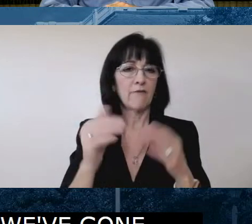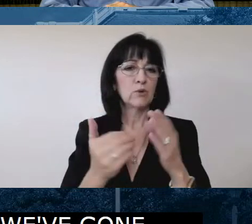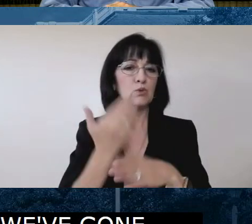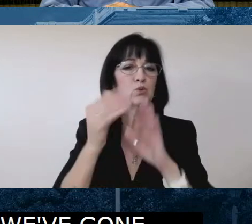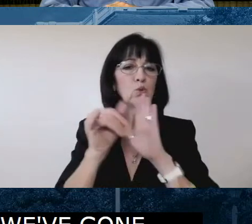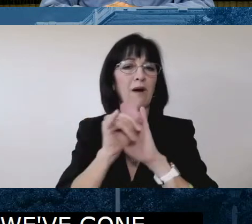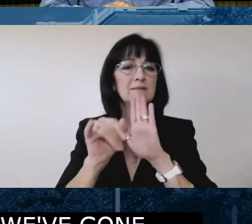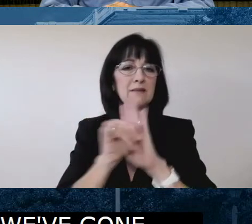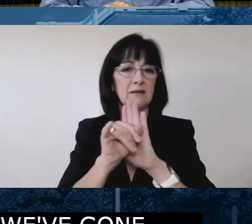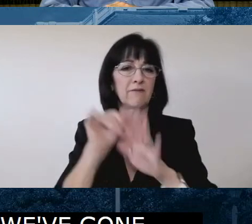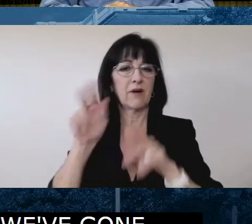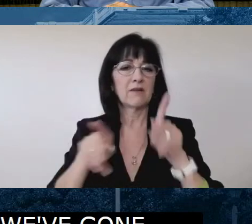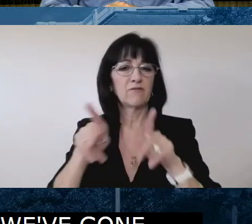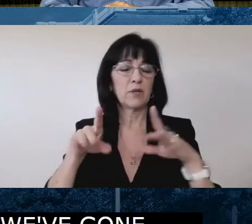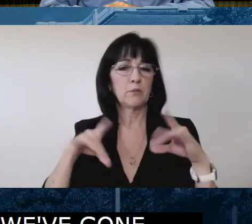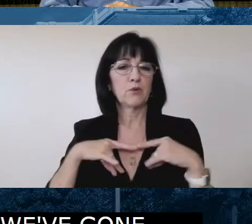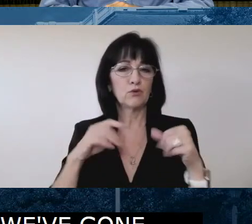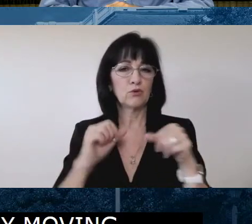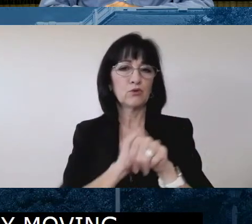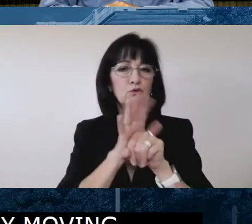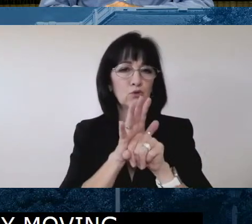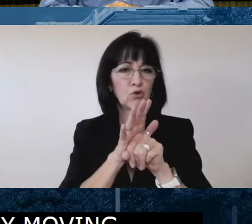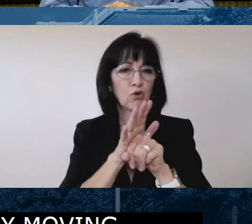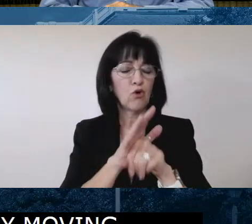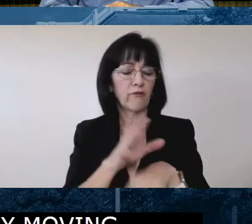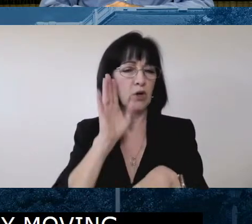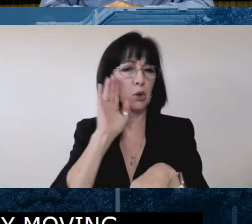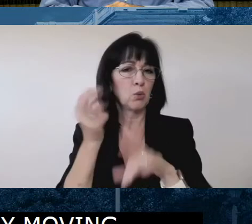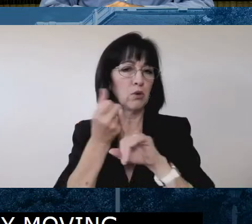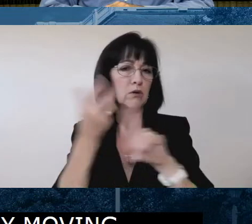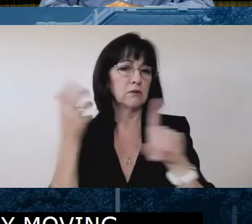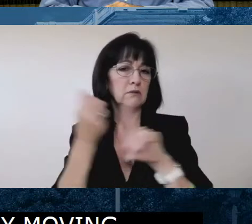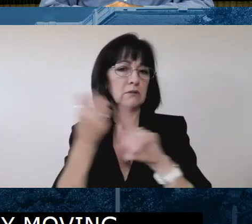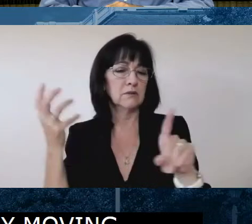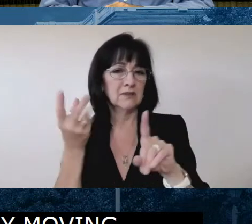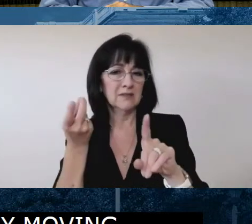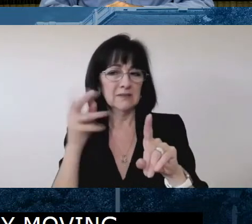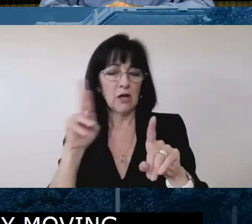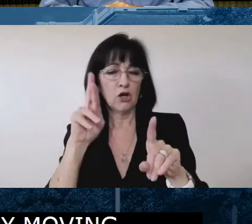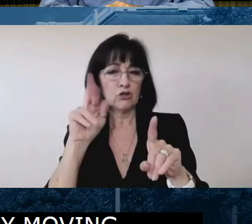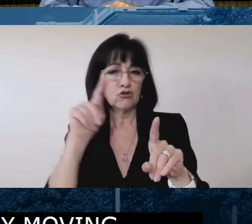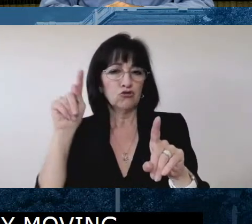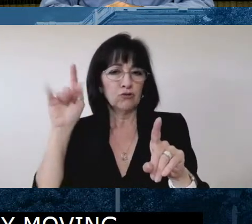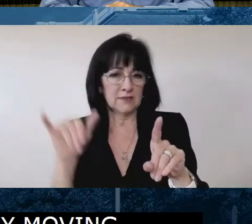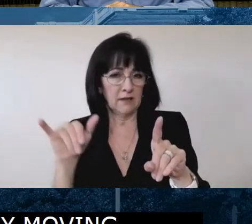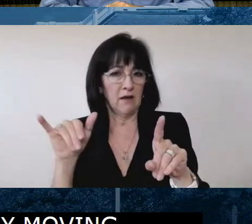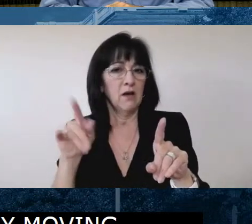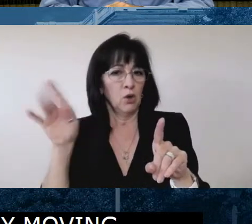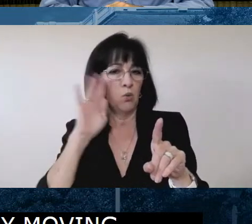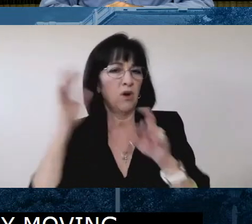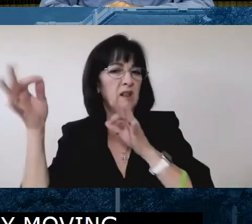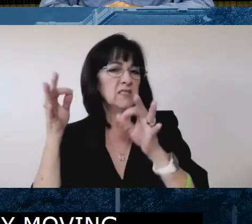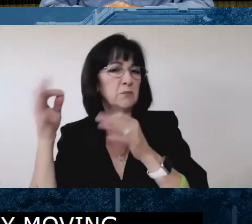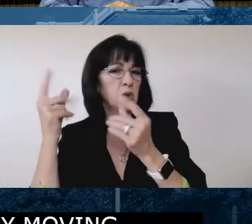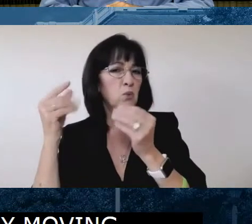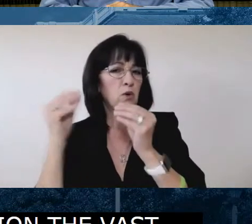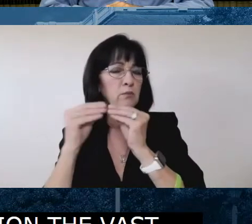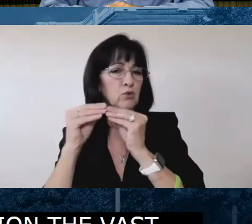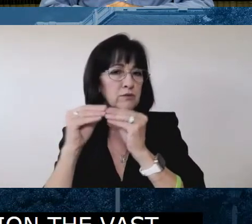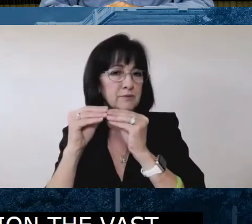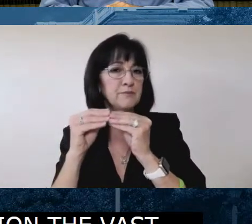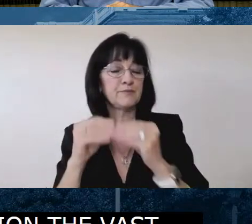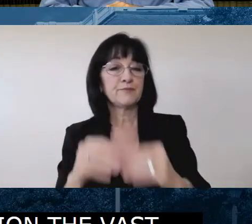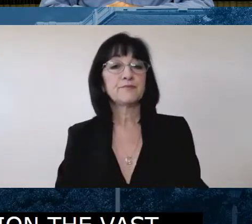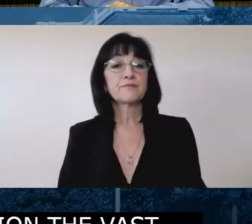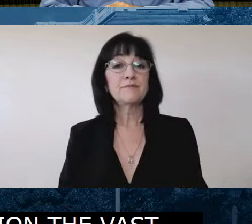from Dr. Rattay's presentation that the vast majority of those are the Delta variant. We've gone from 1% or